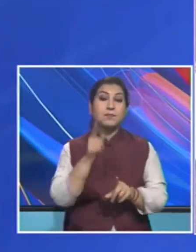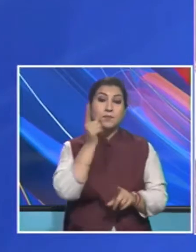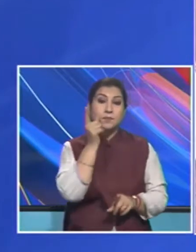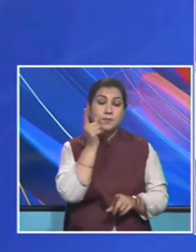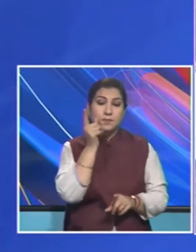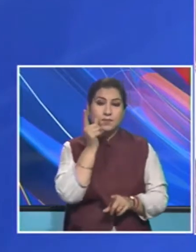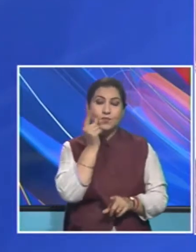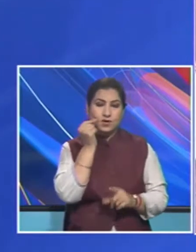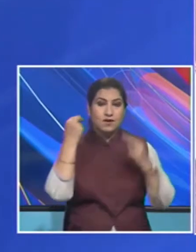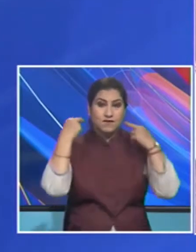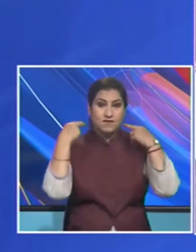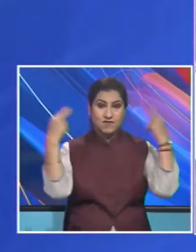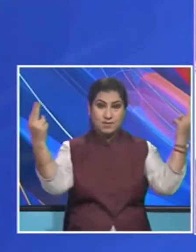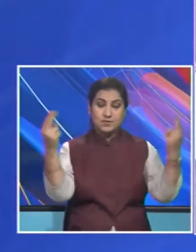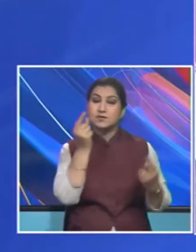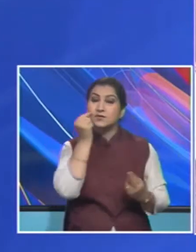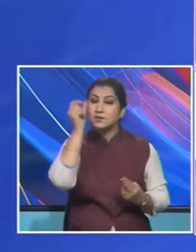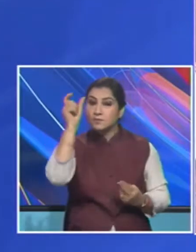Sri Jagannath Kshetra.